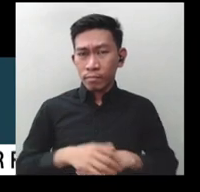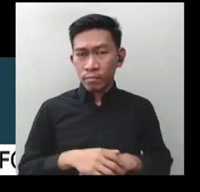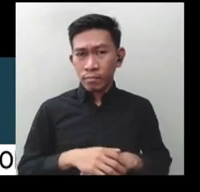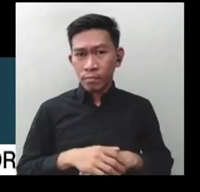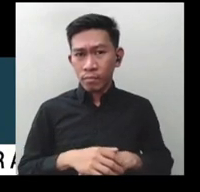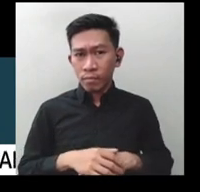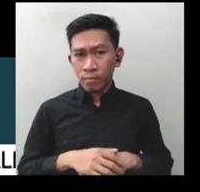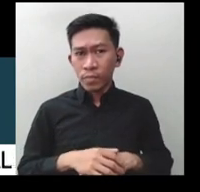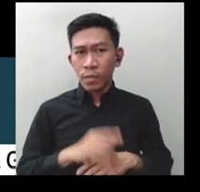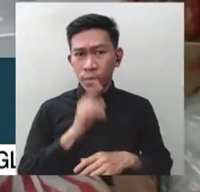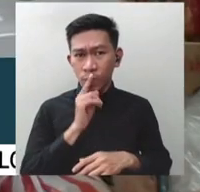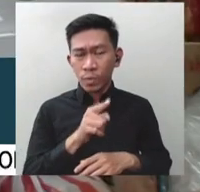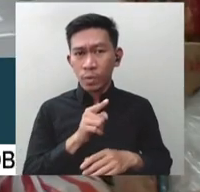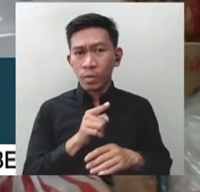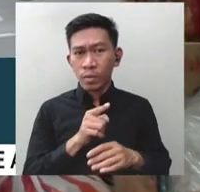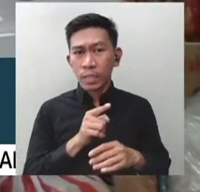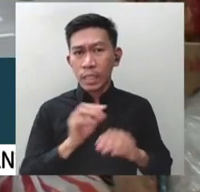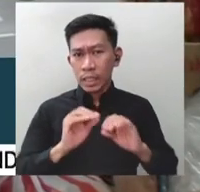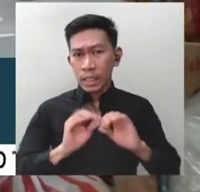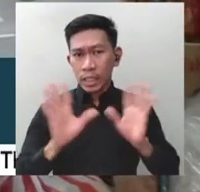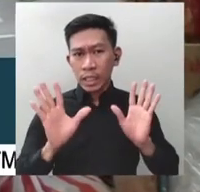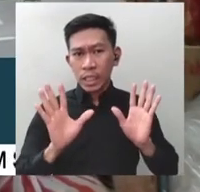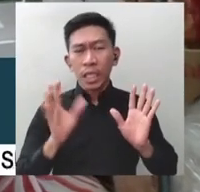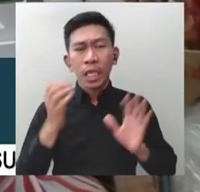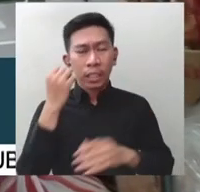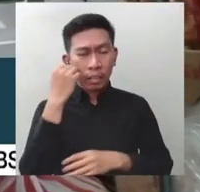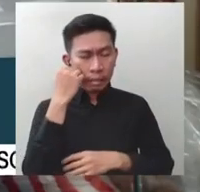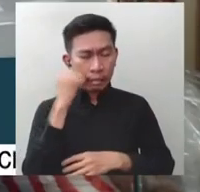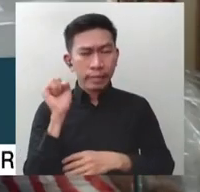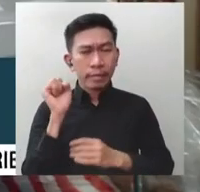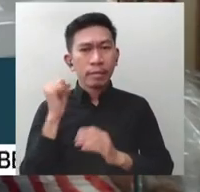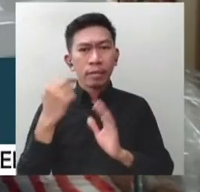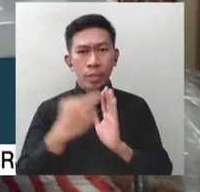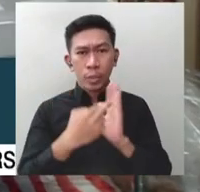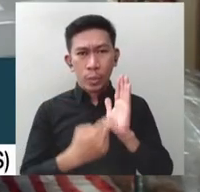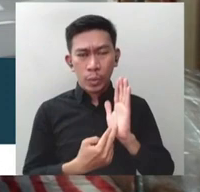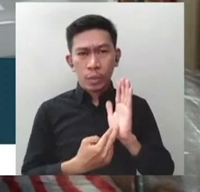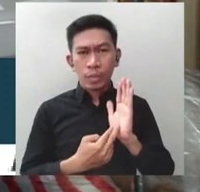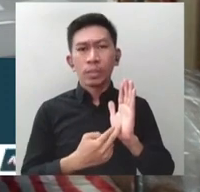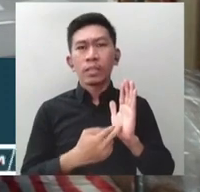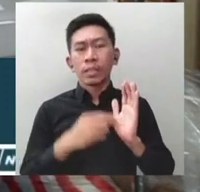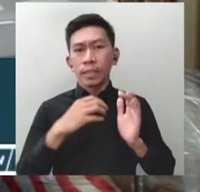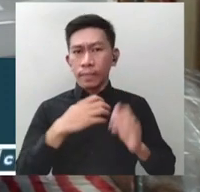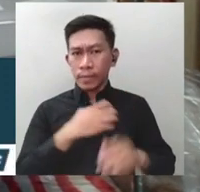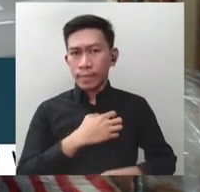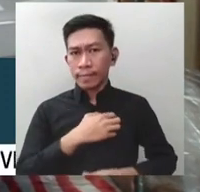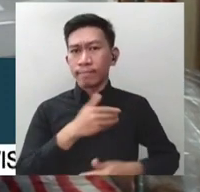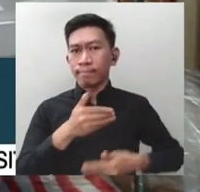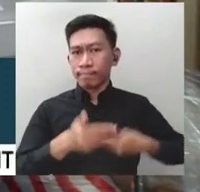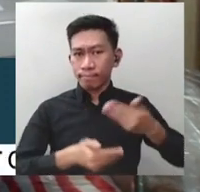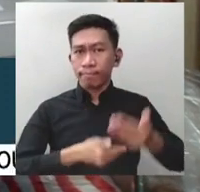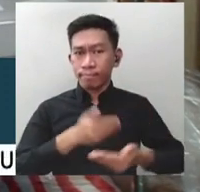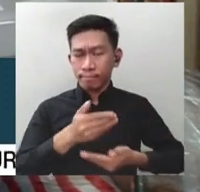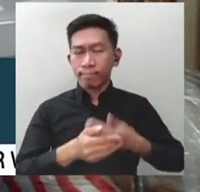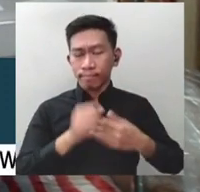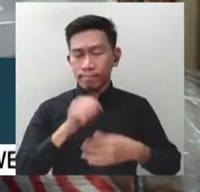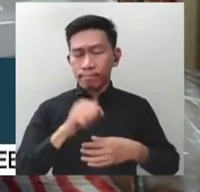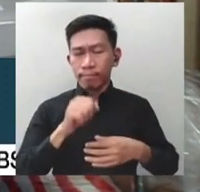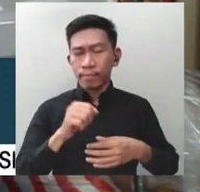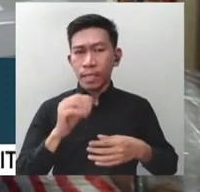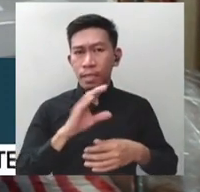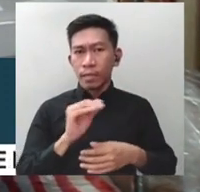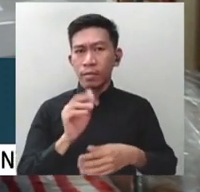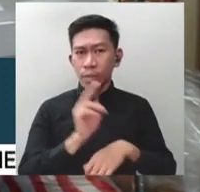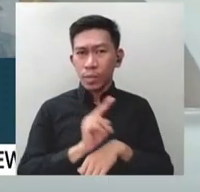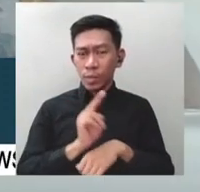is a very clear violation of the existing police operational procedure, particularly the use of firearms of this police